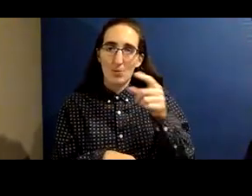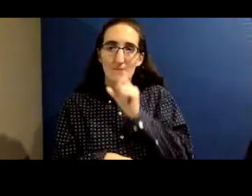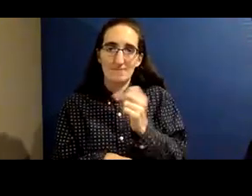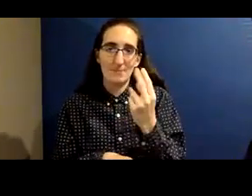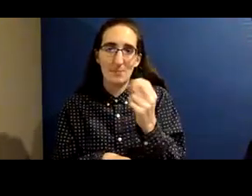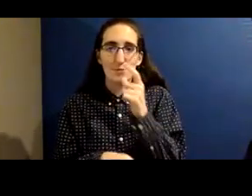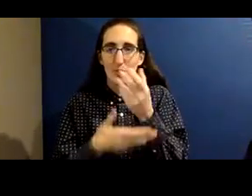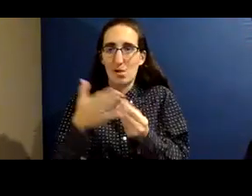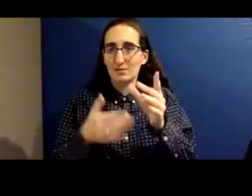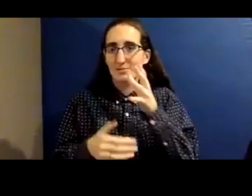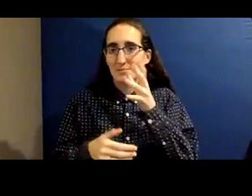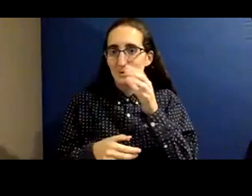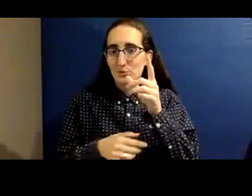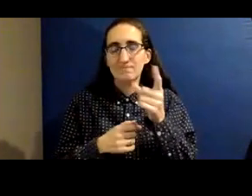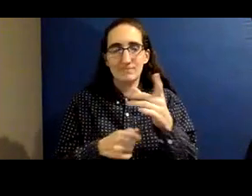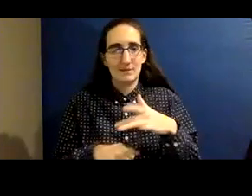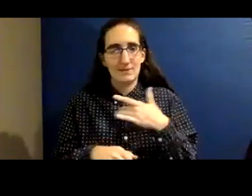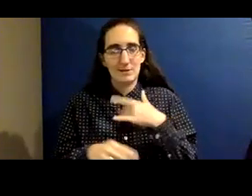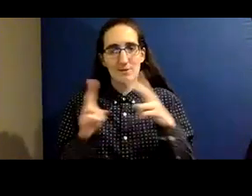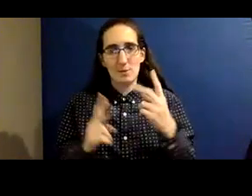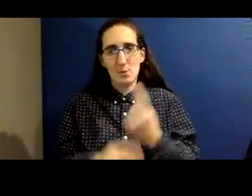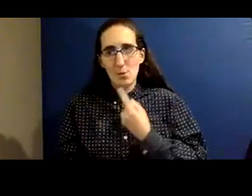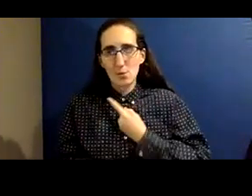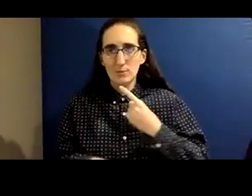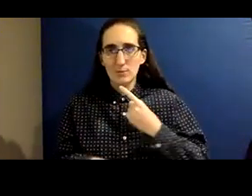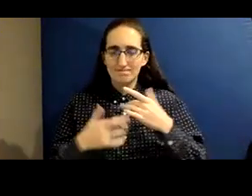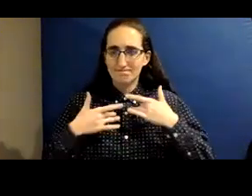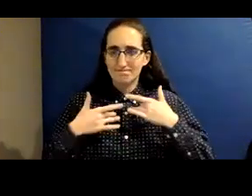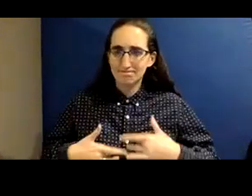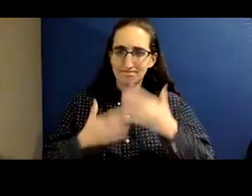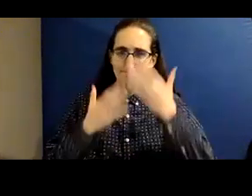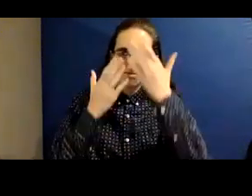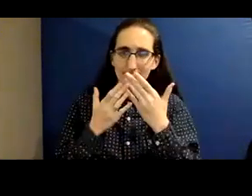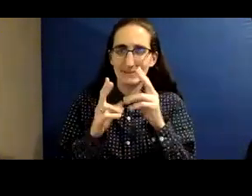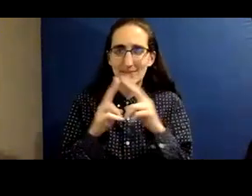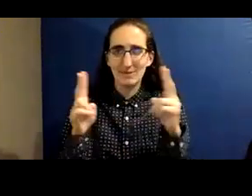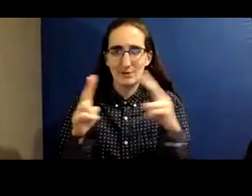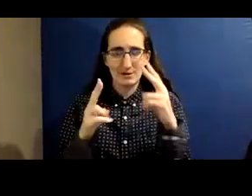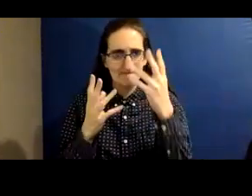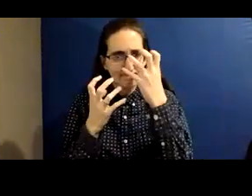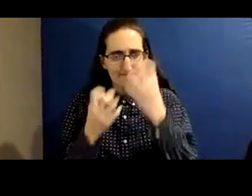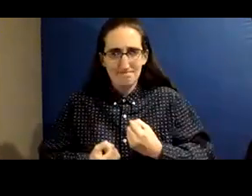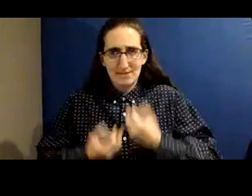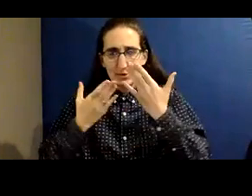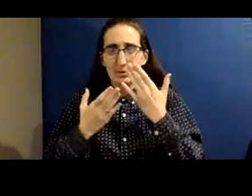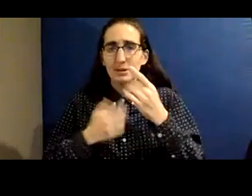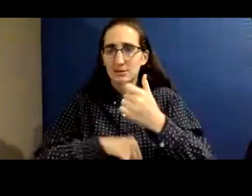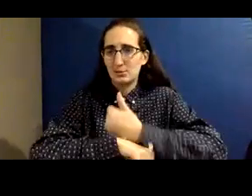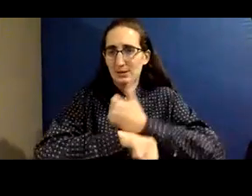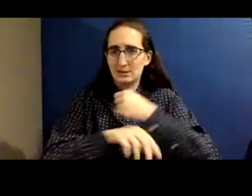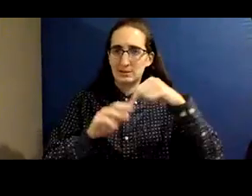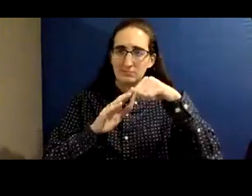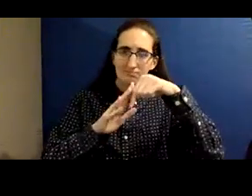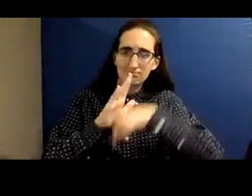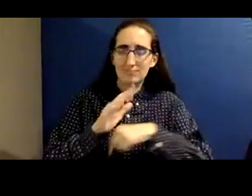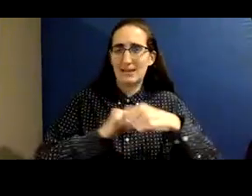and felt incredibly alone, different, sad, and very, very angry, and at risk of heading down a dangerous